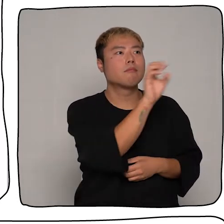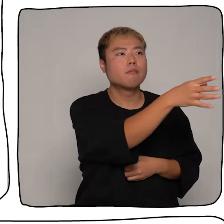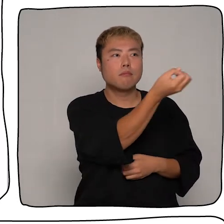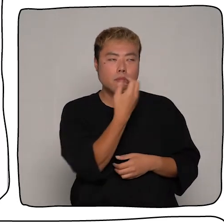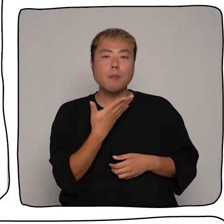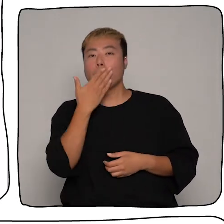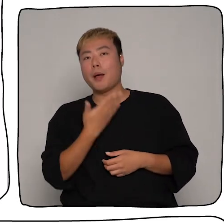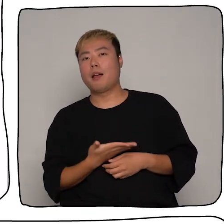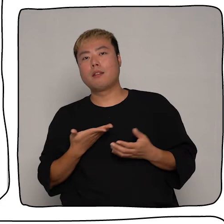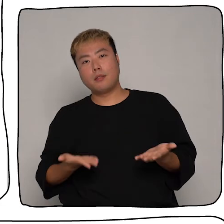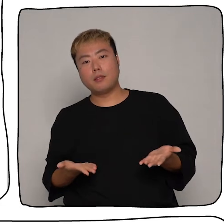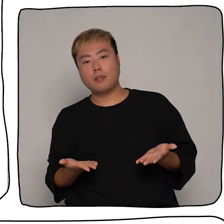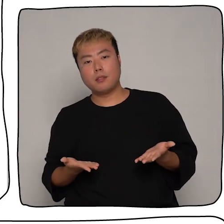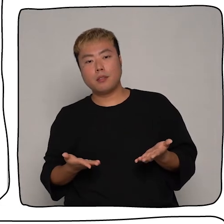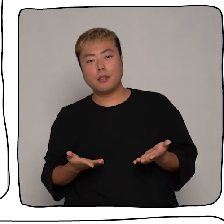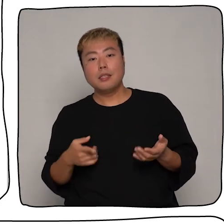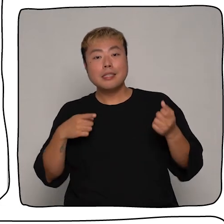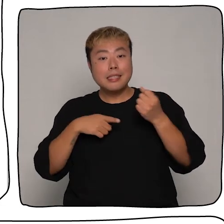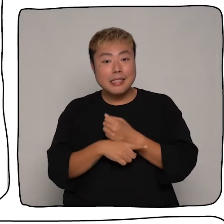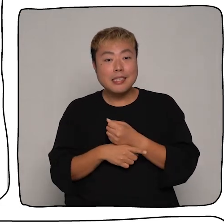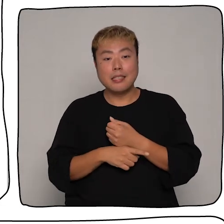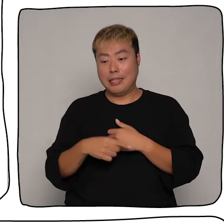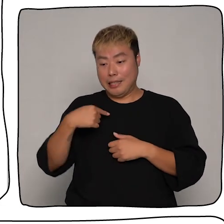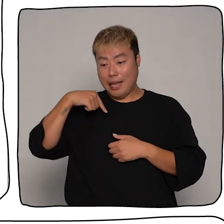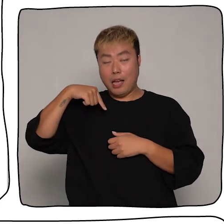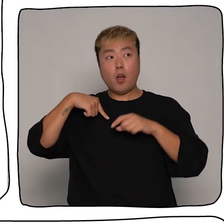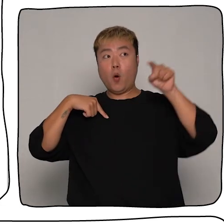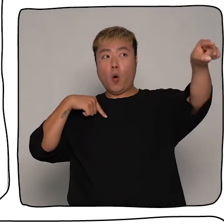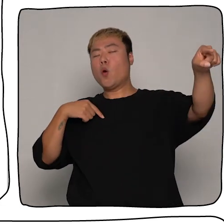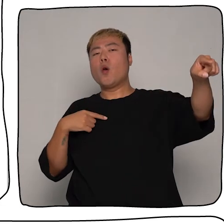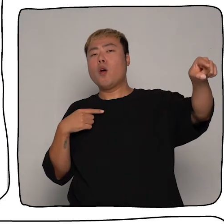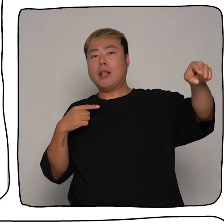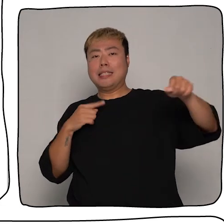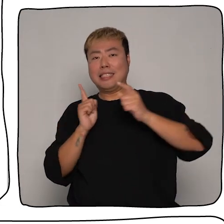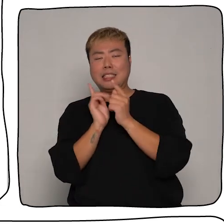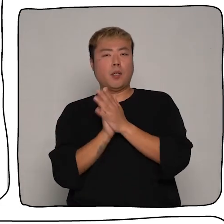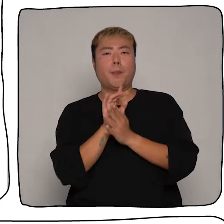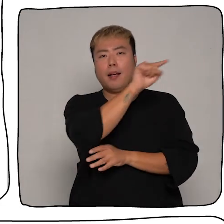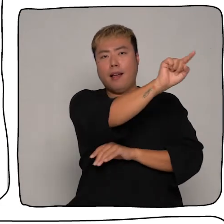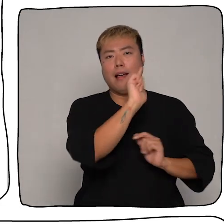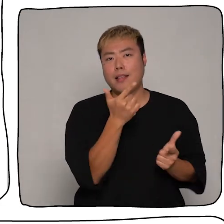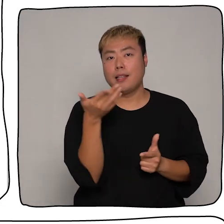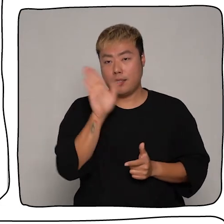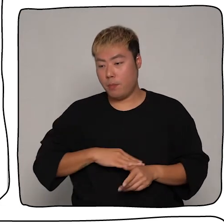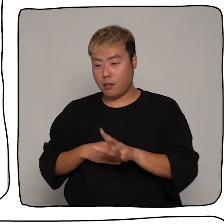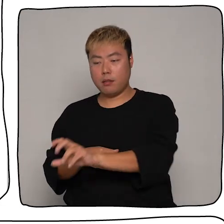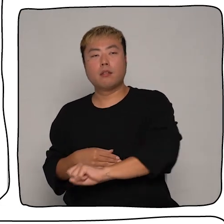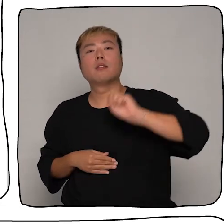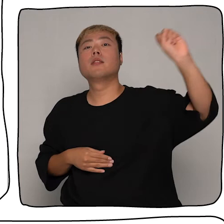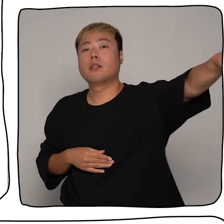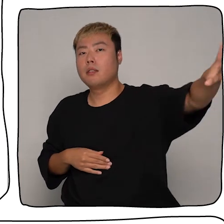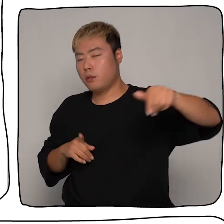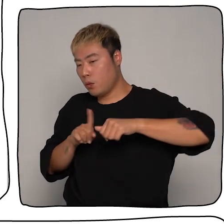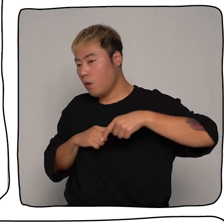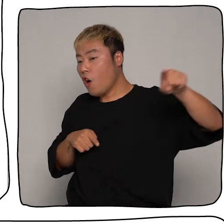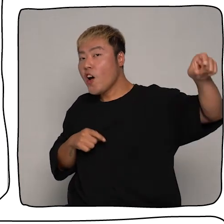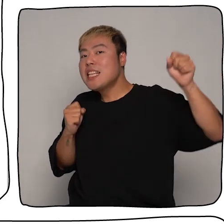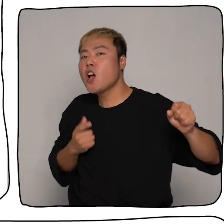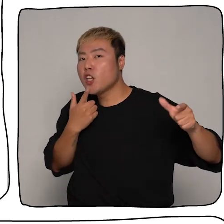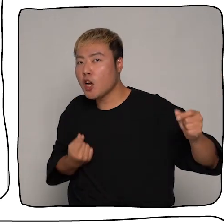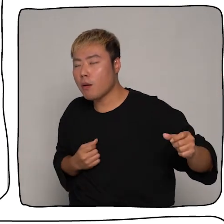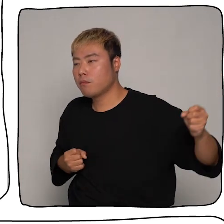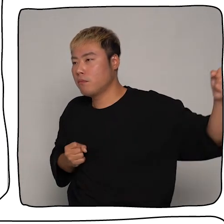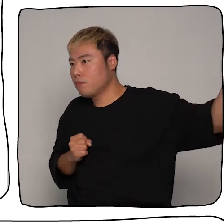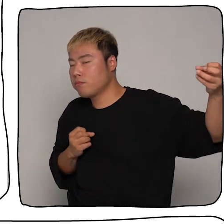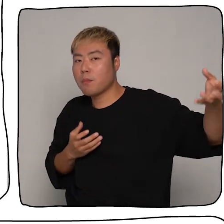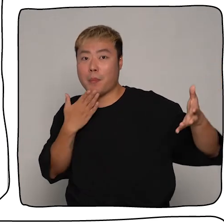you hear. Ultimately, you can communicate as if you were right there. Orihime